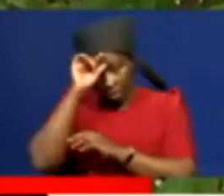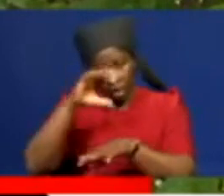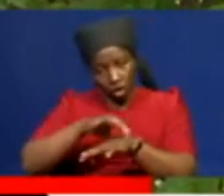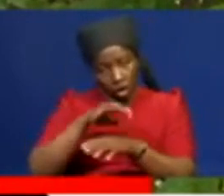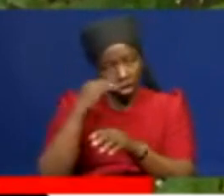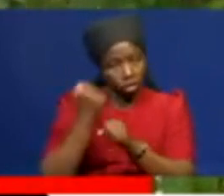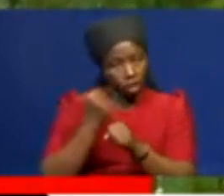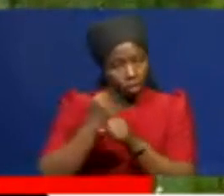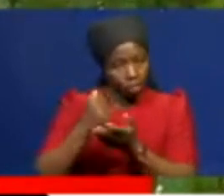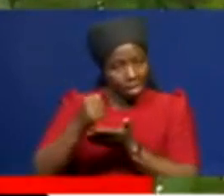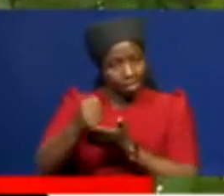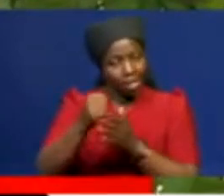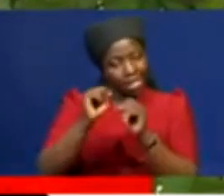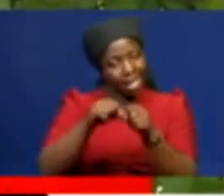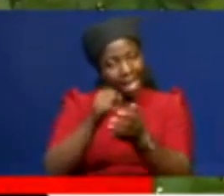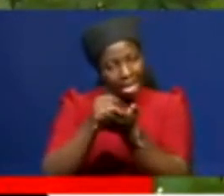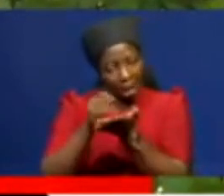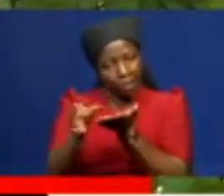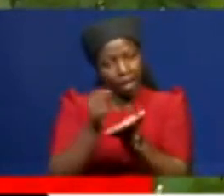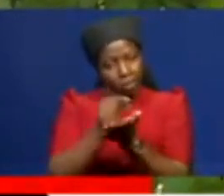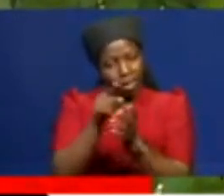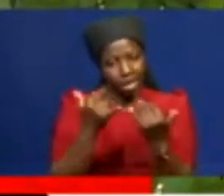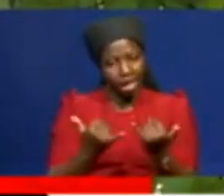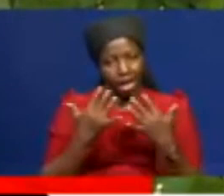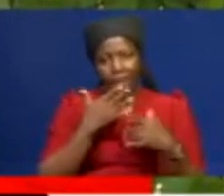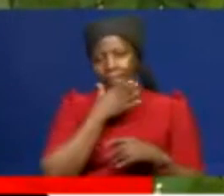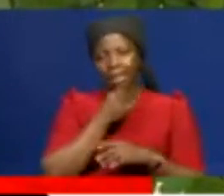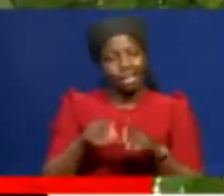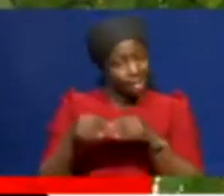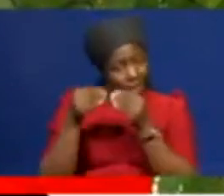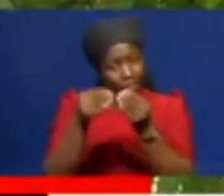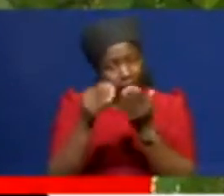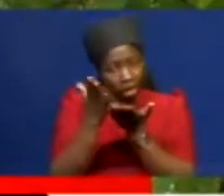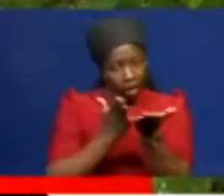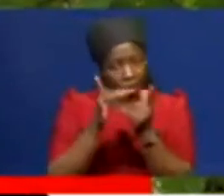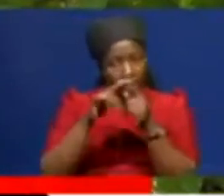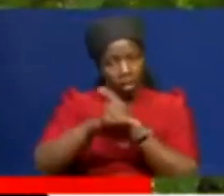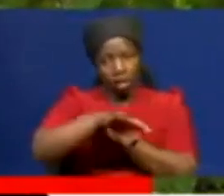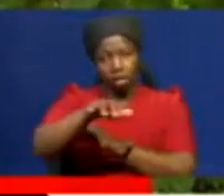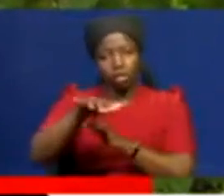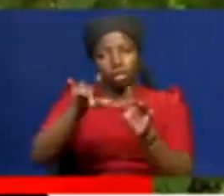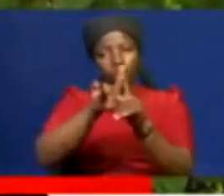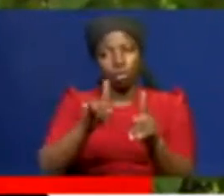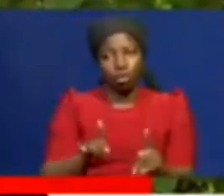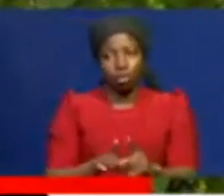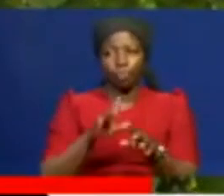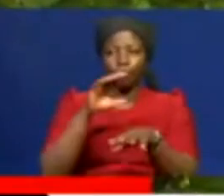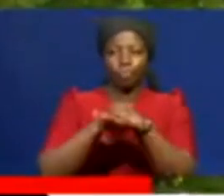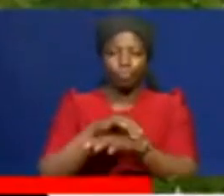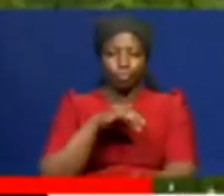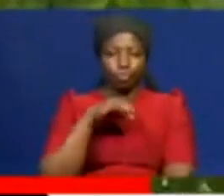They can help us in kind by employing these young men, by giving service to the county, and in turn getting a